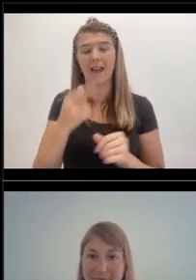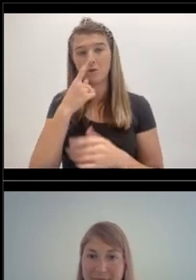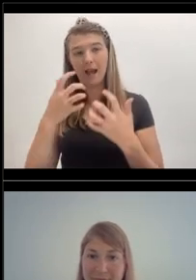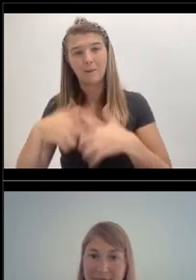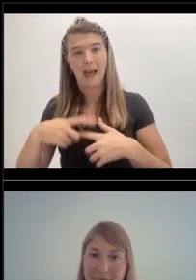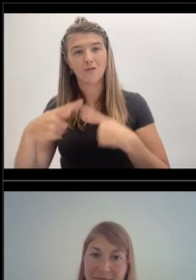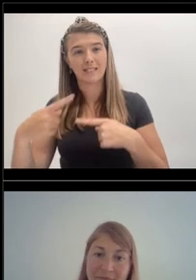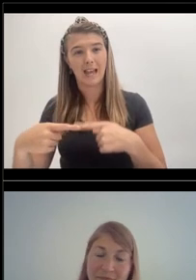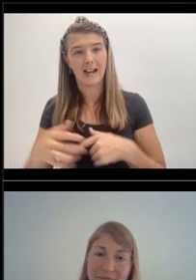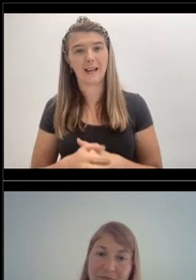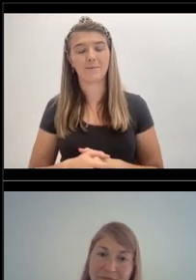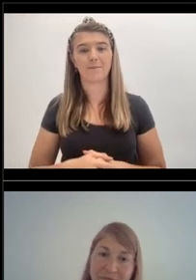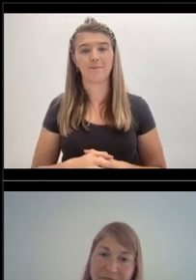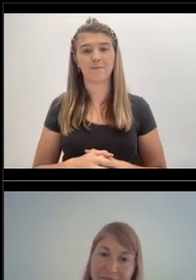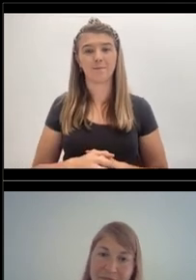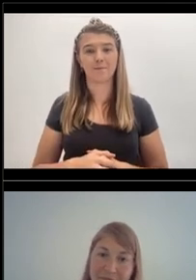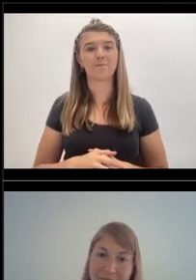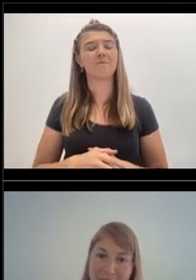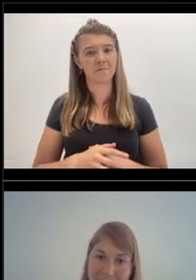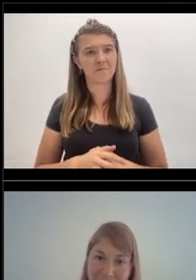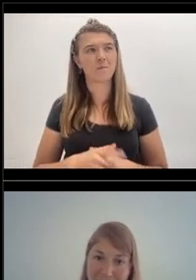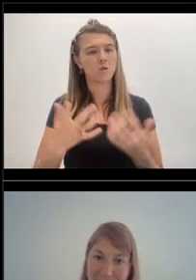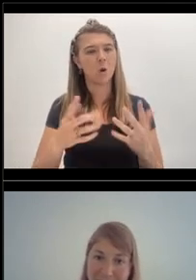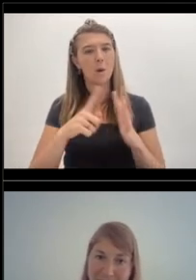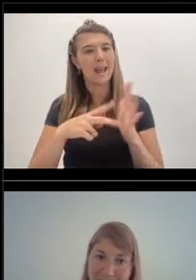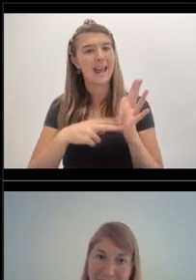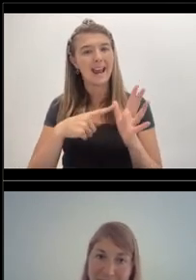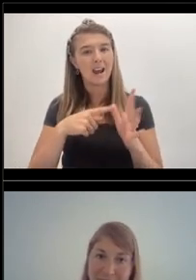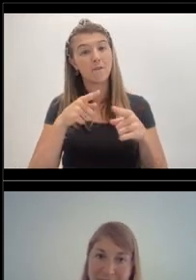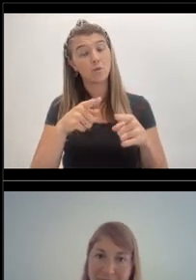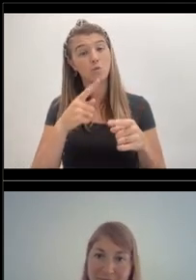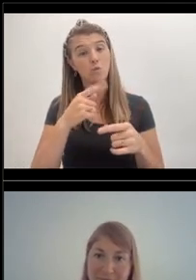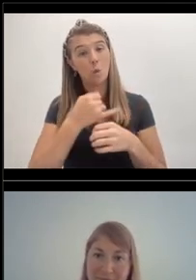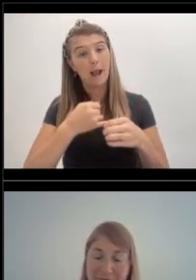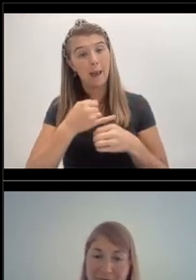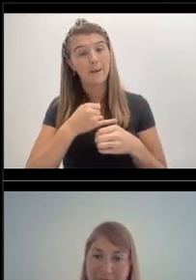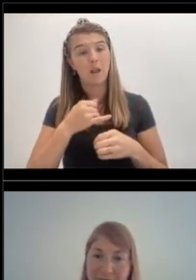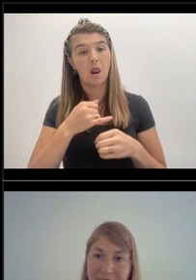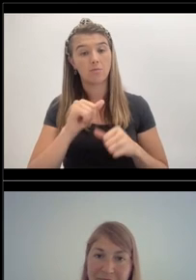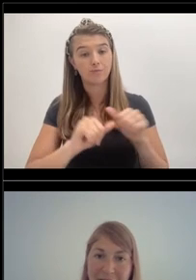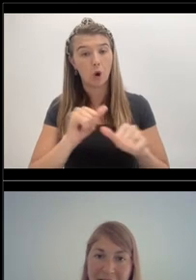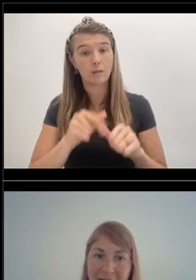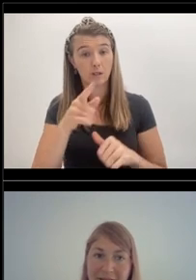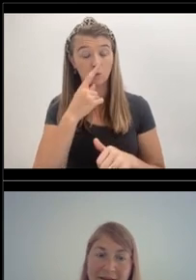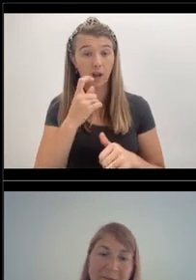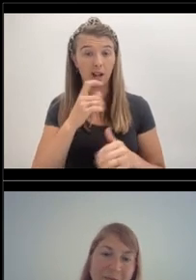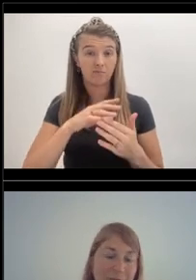Ina, for you, for the chemical processes you're talking about, are there any polymers which are no-goes?